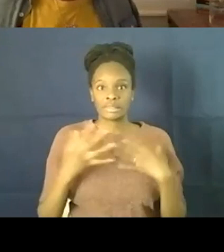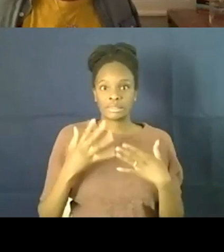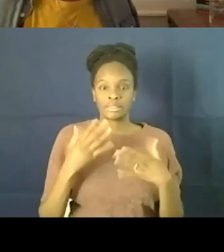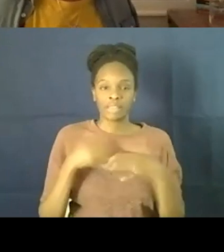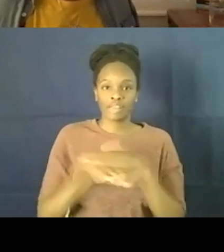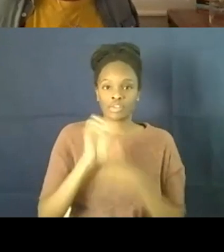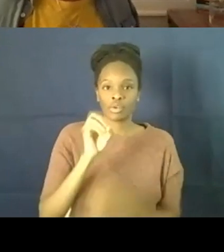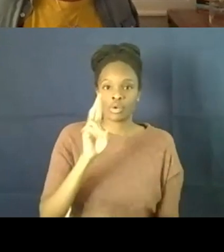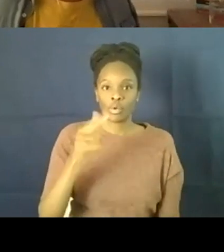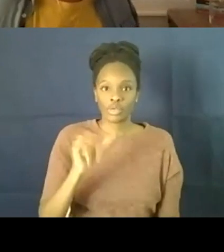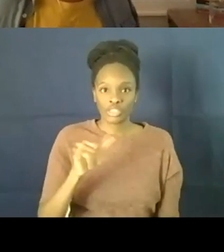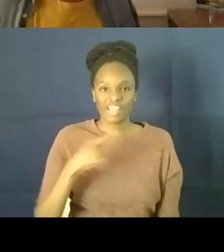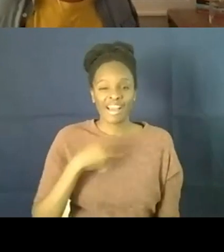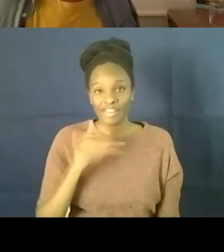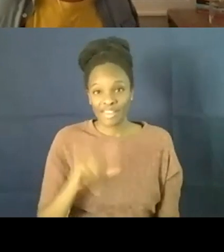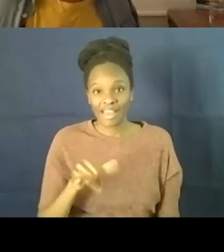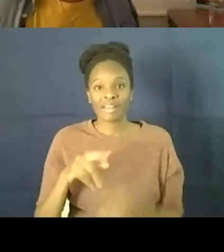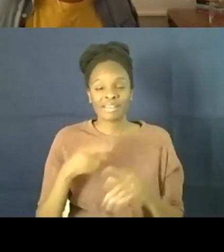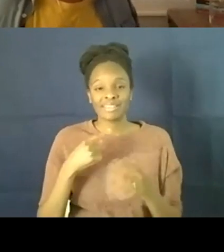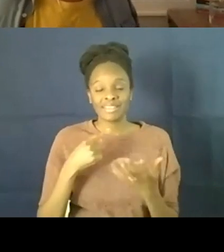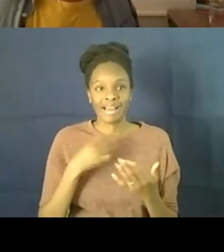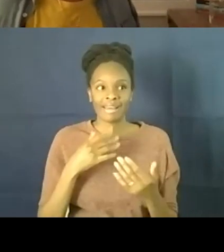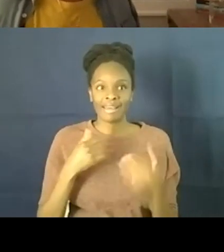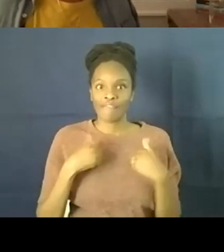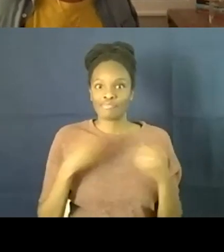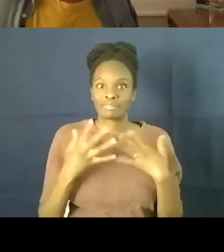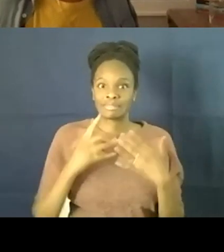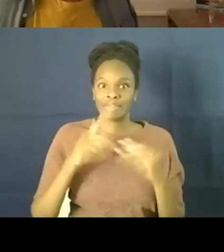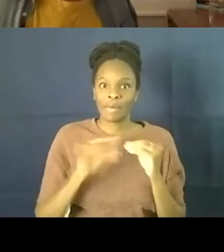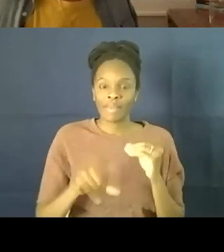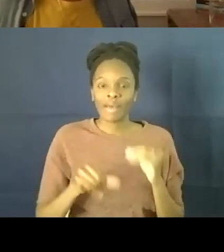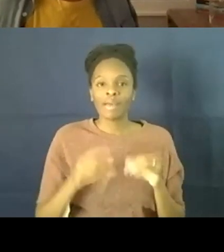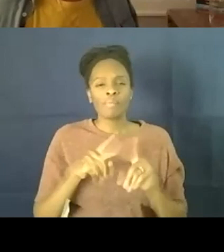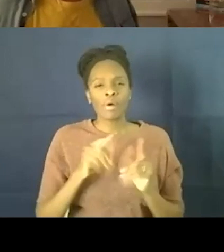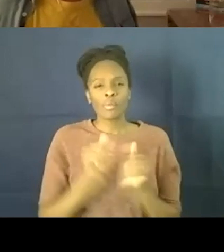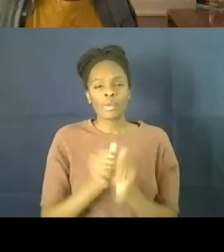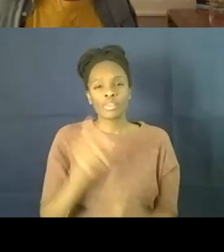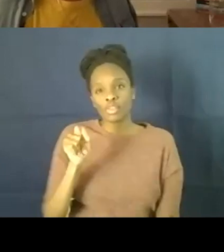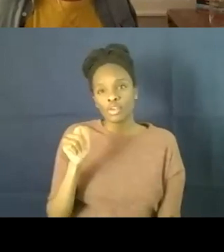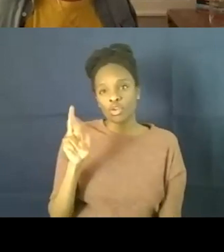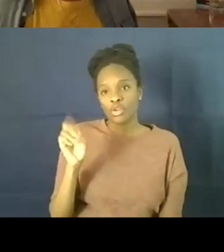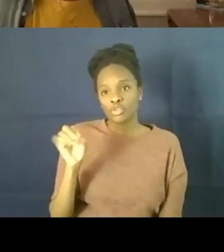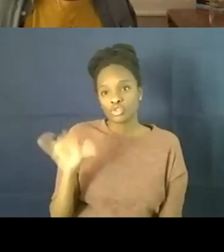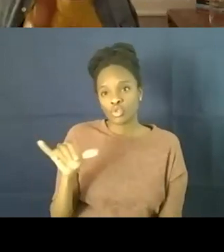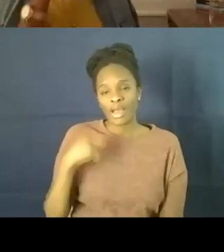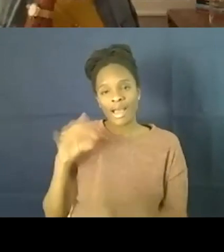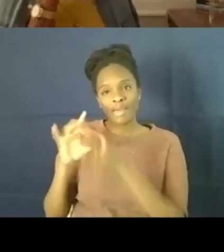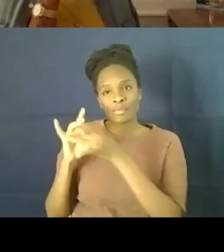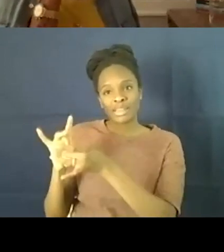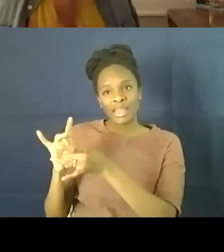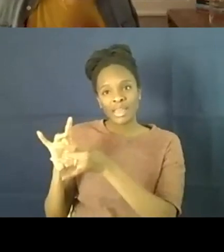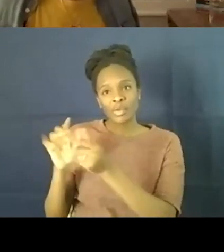like, I have trepidation about that. But in terms of like writing Troy, I also relate to like Troy's